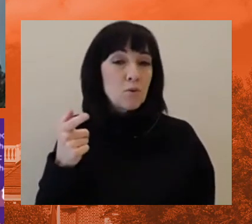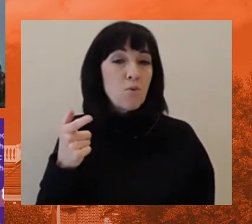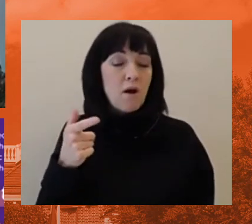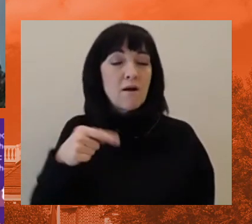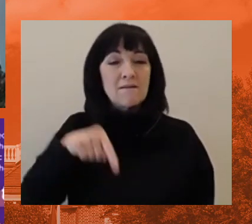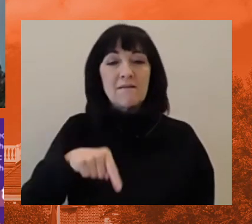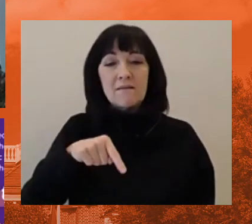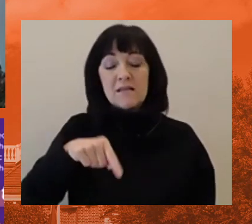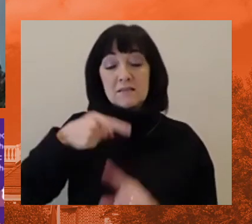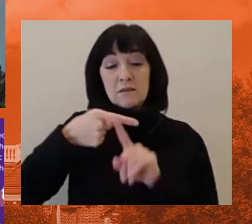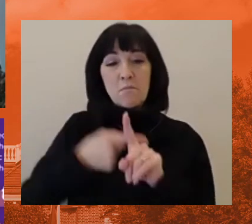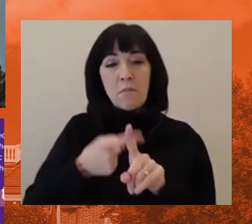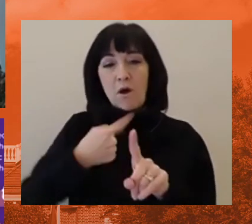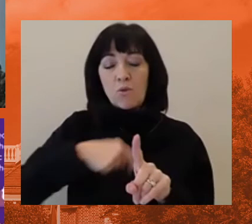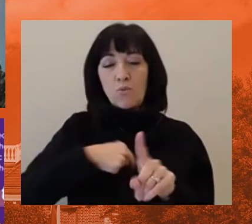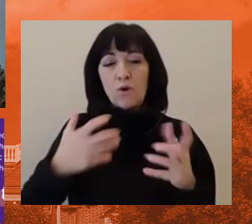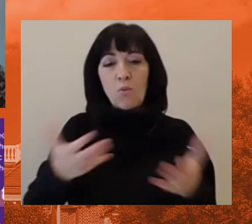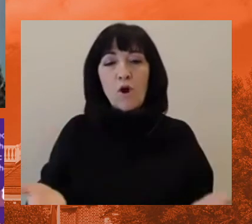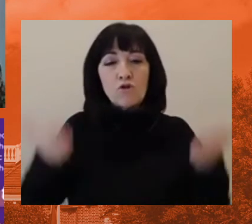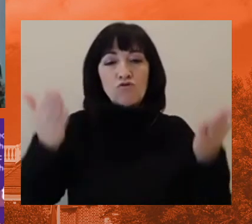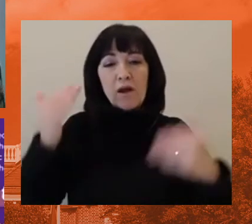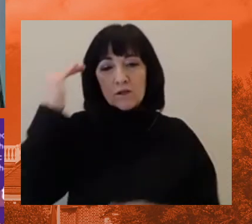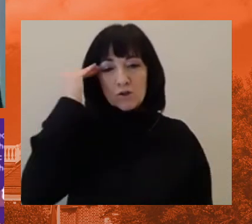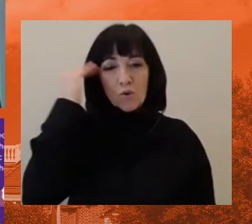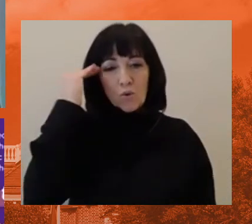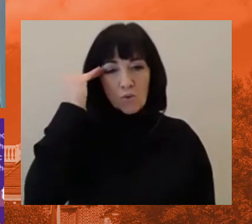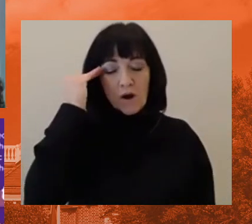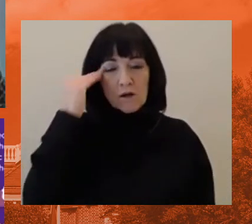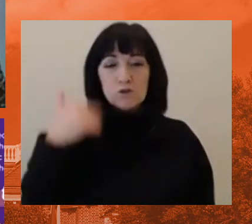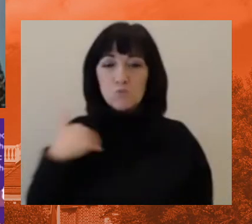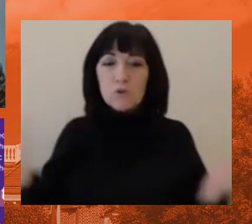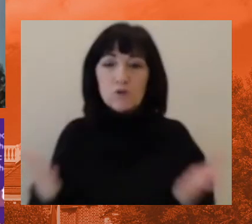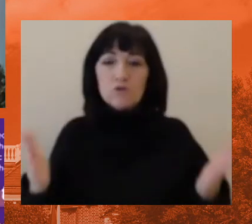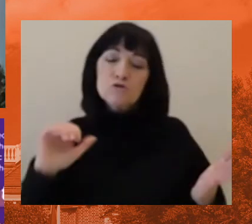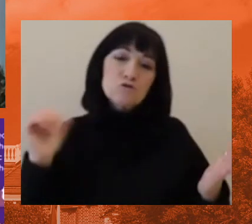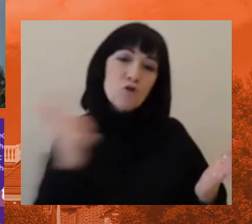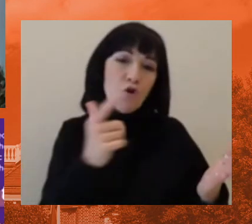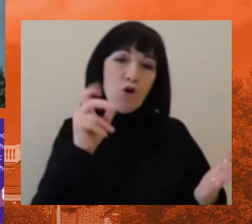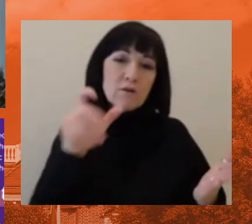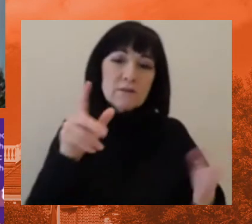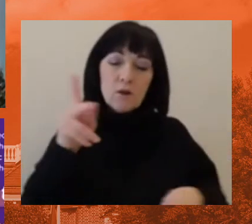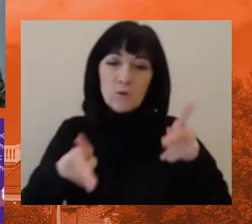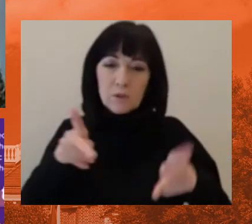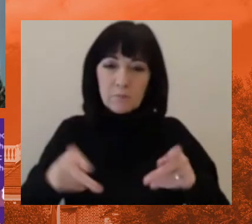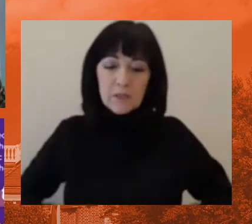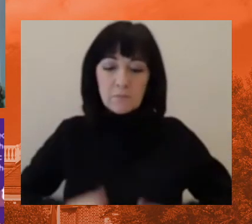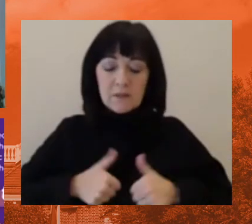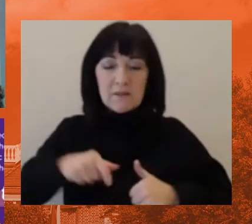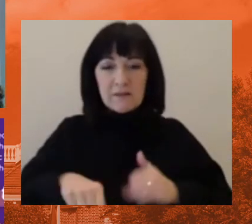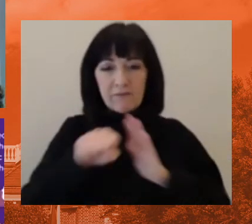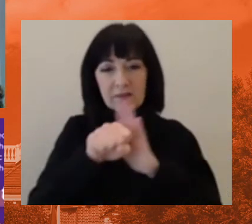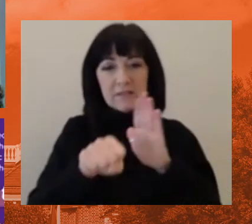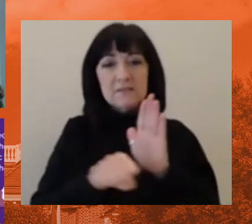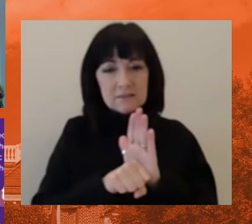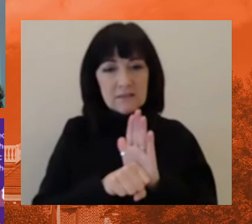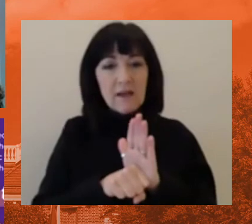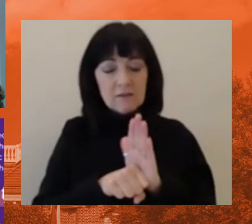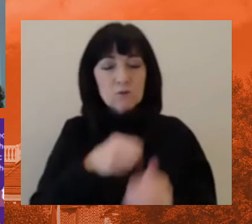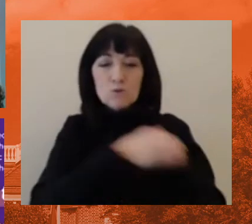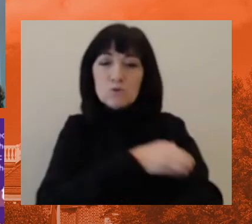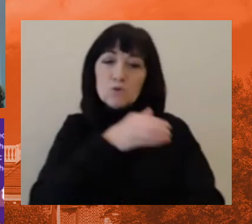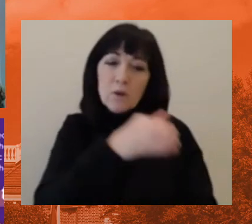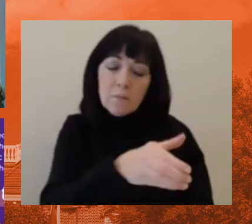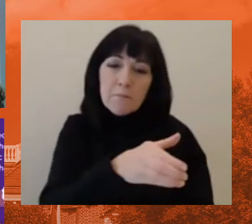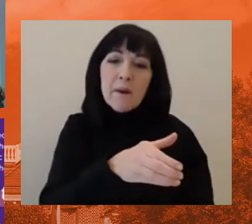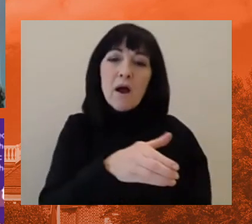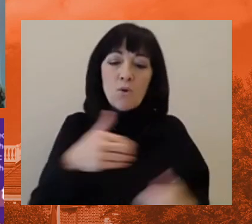and urge all Delawareans to support efforts in their communities and schools and in their own families to empower our young